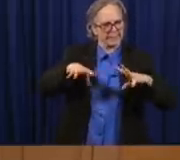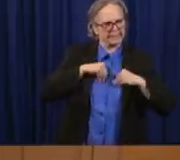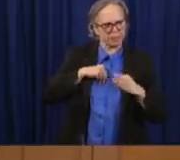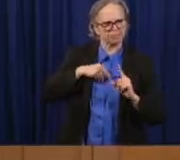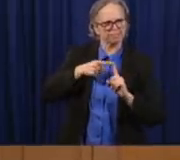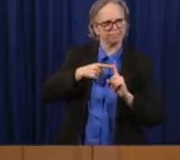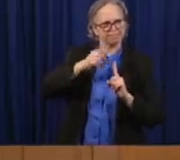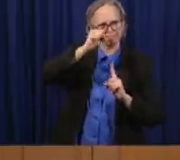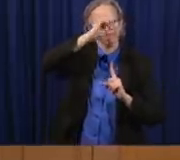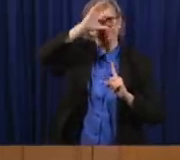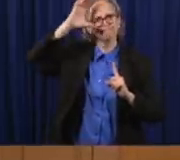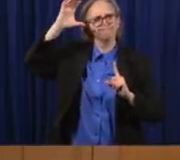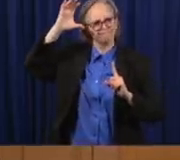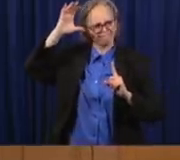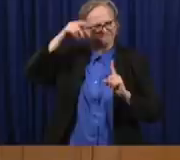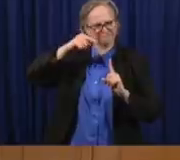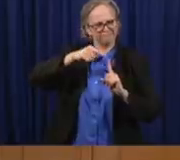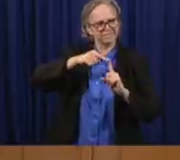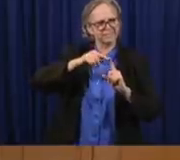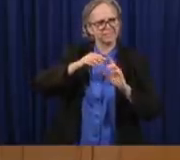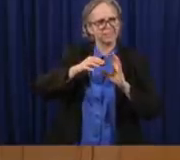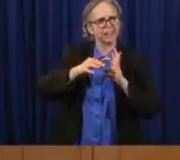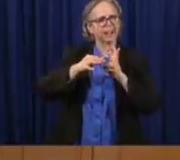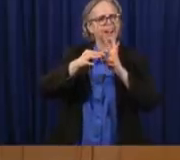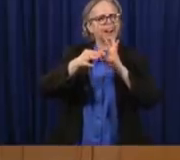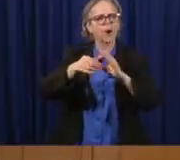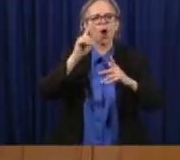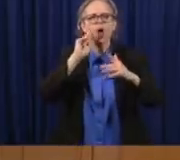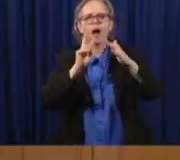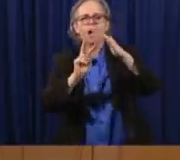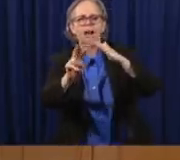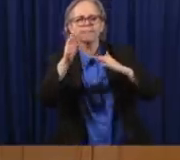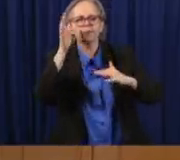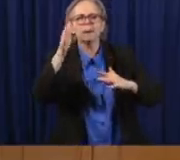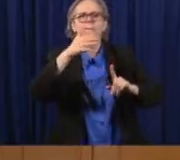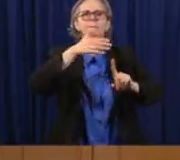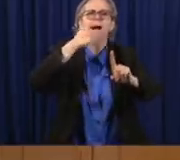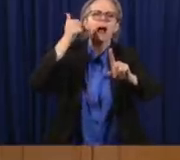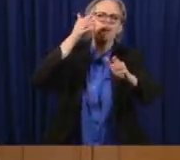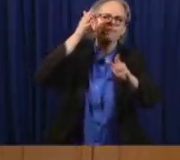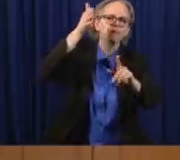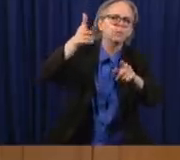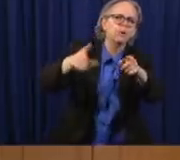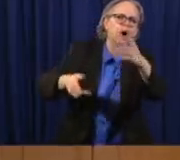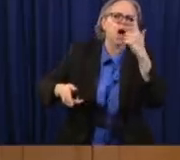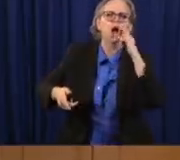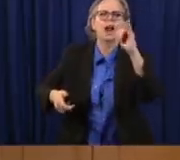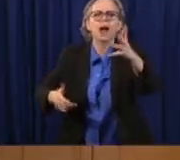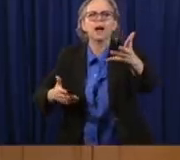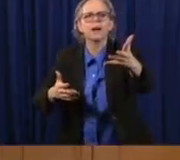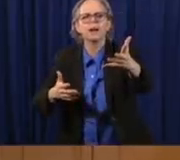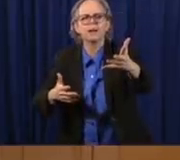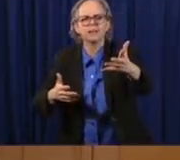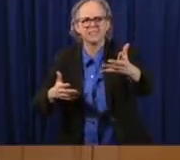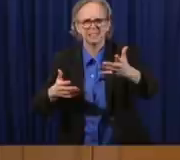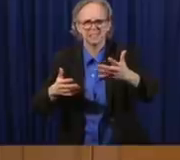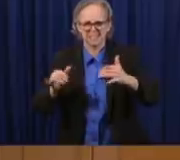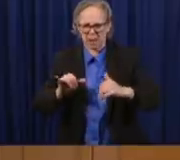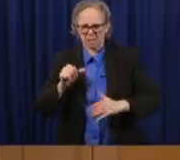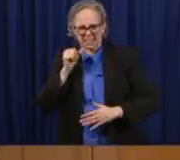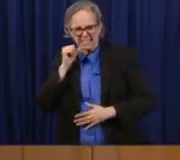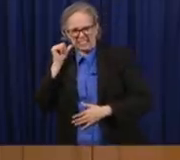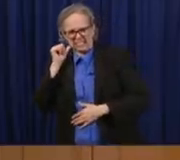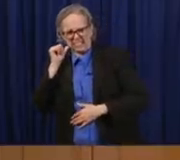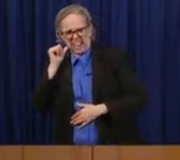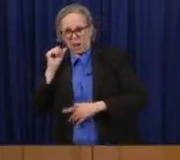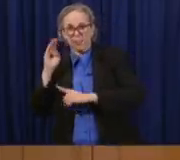could be better than they've been, how we could do things differently. And just like that Battelle innovation we saw yesterday with that